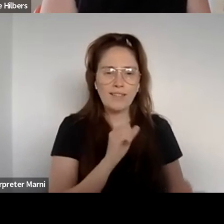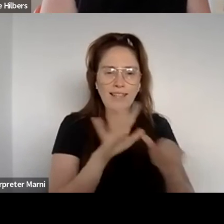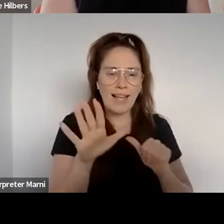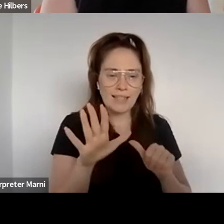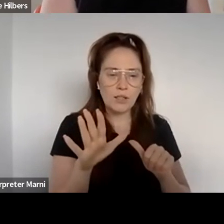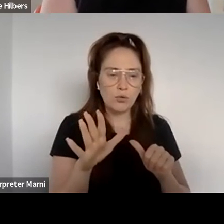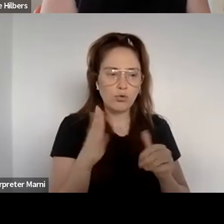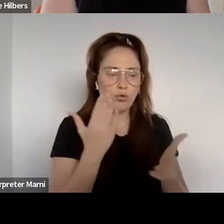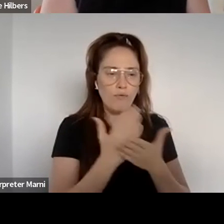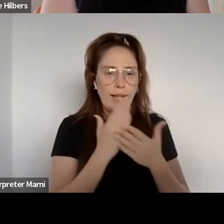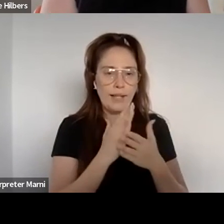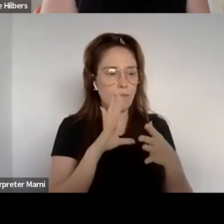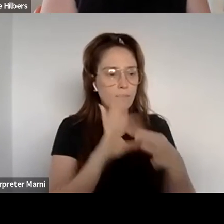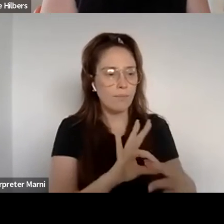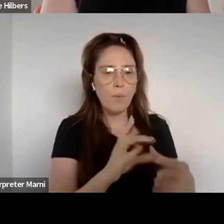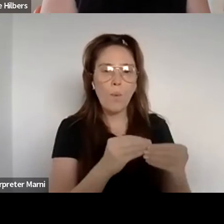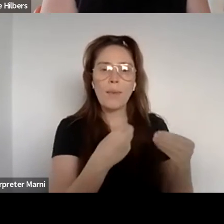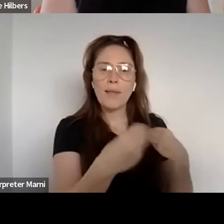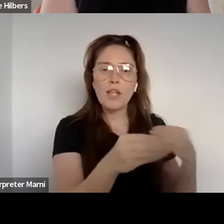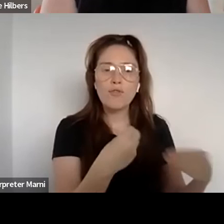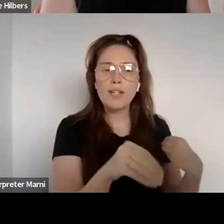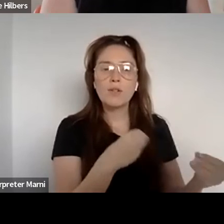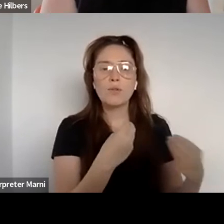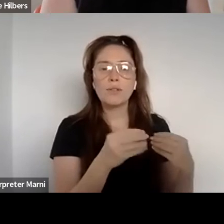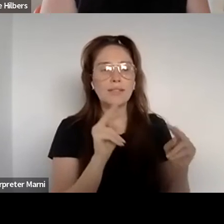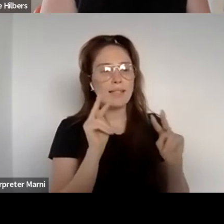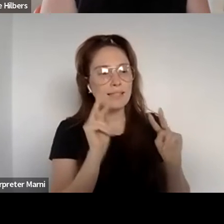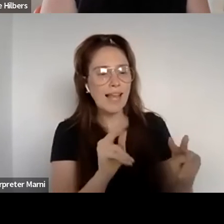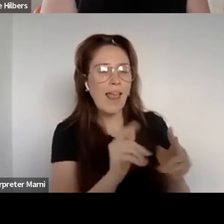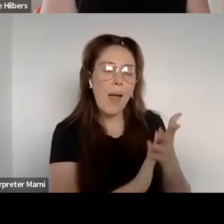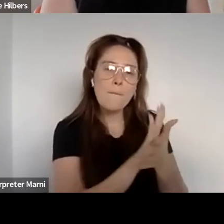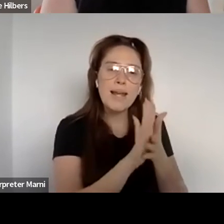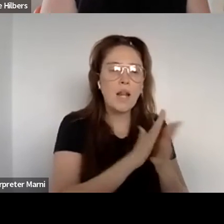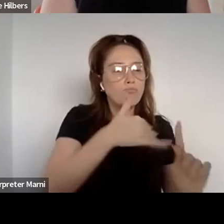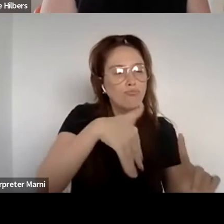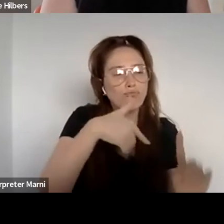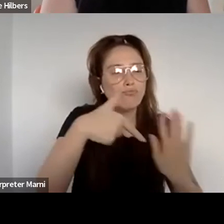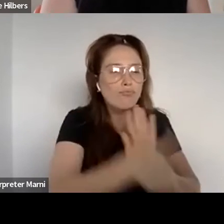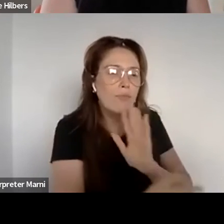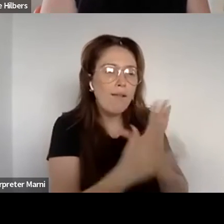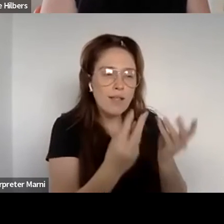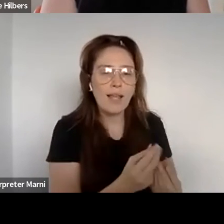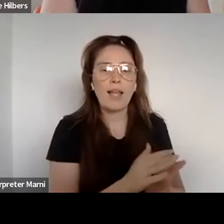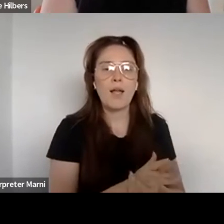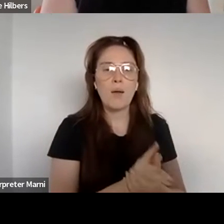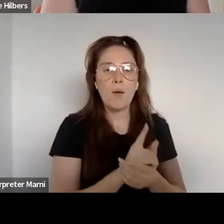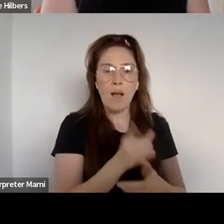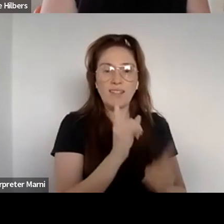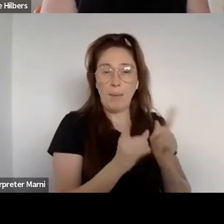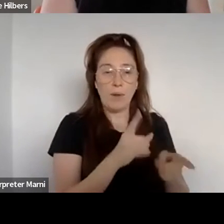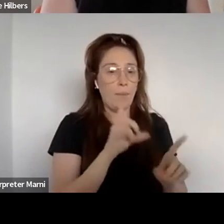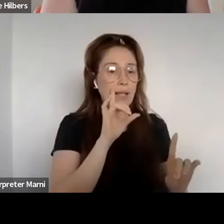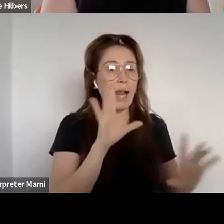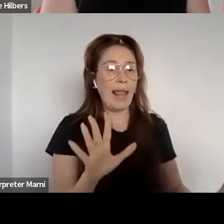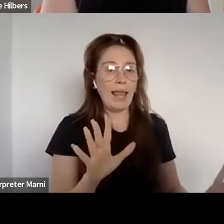find the eloquence within them, the symbolism and the metaphors within them. But it does seem very clear that this